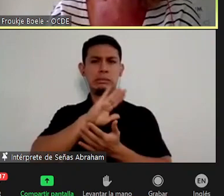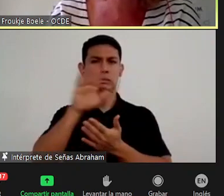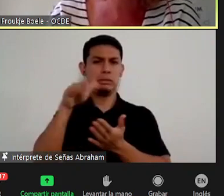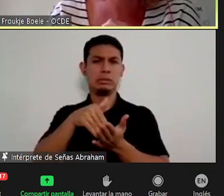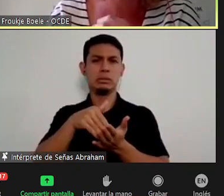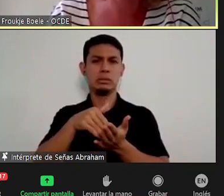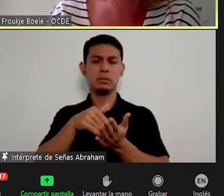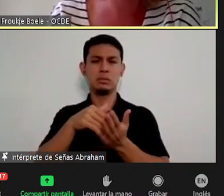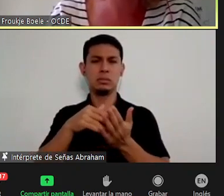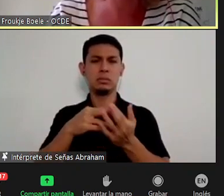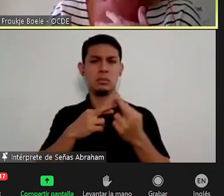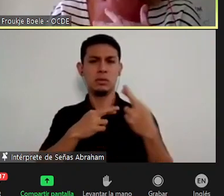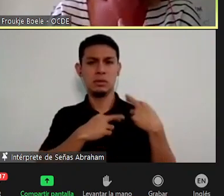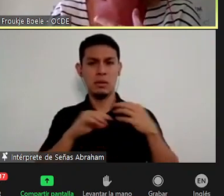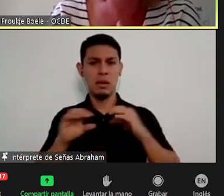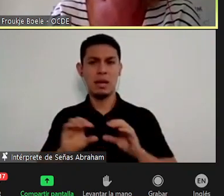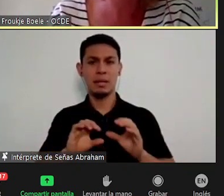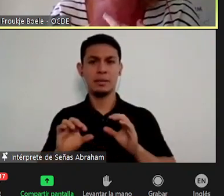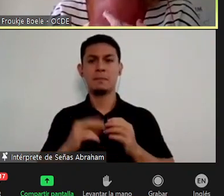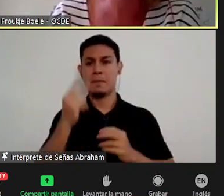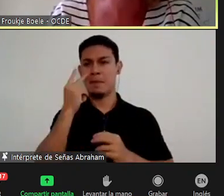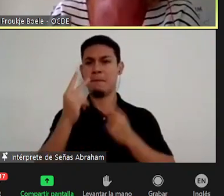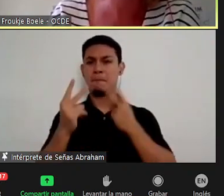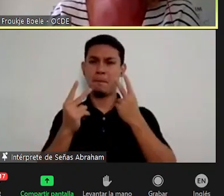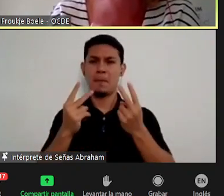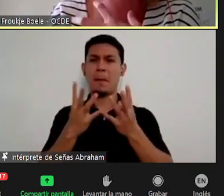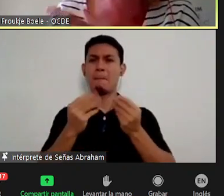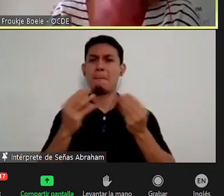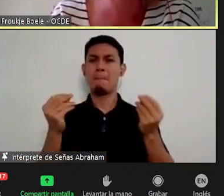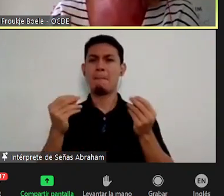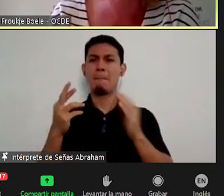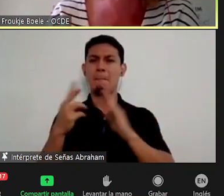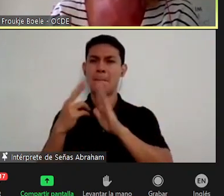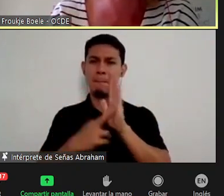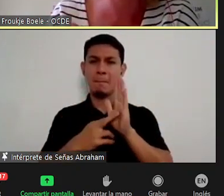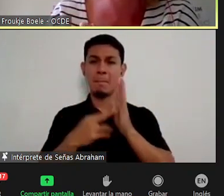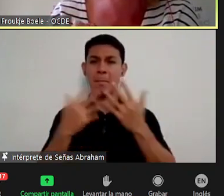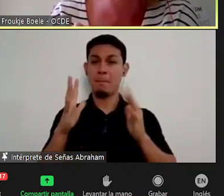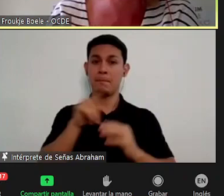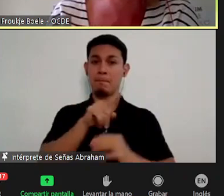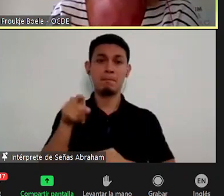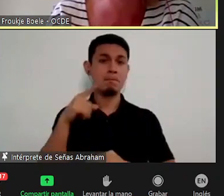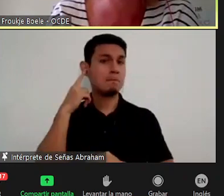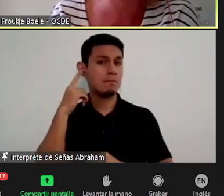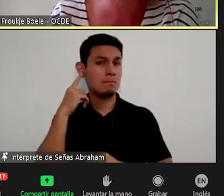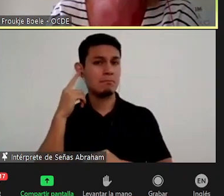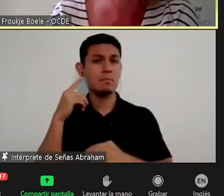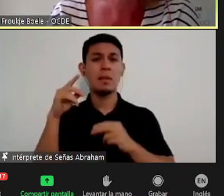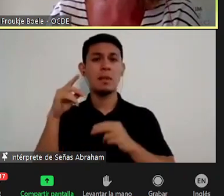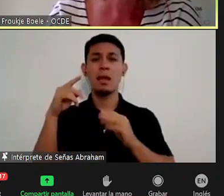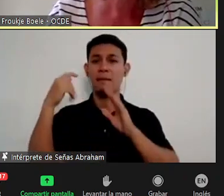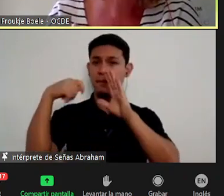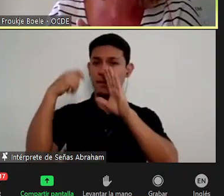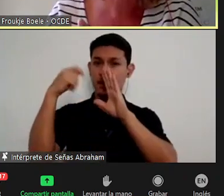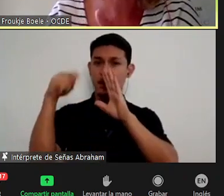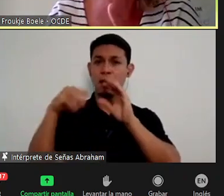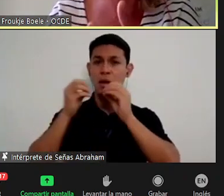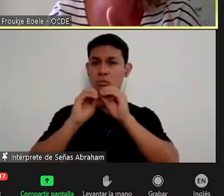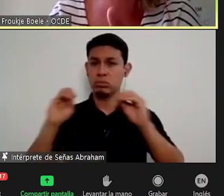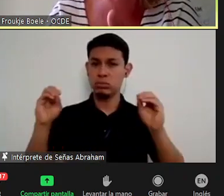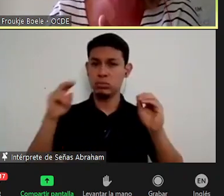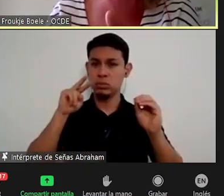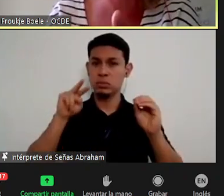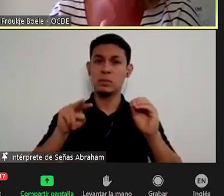the agenda of a responsible entrepreneurial business responsible conduct and as we have